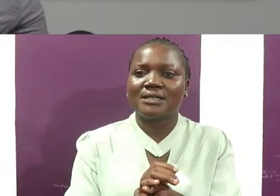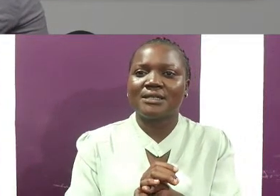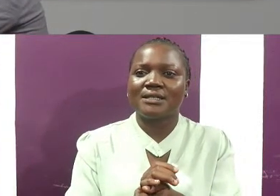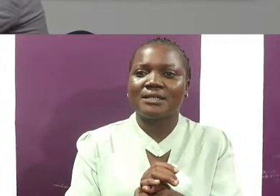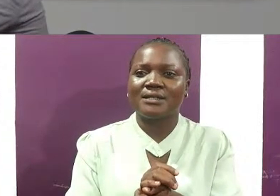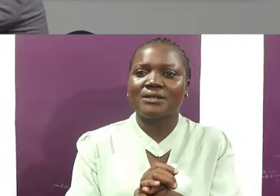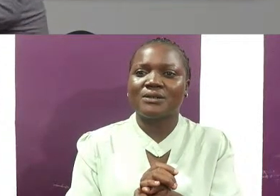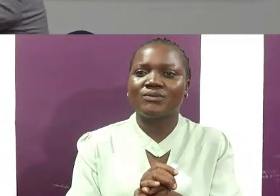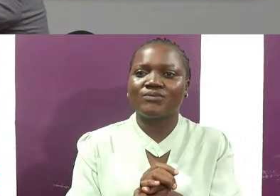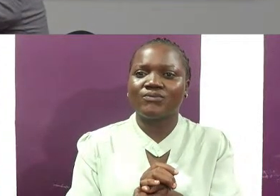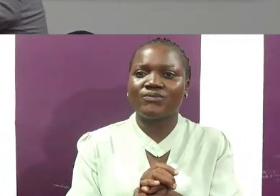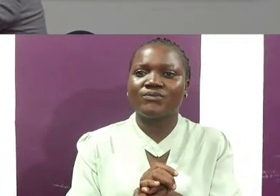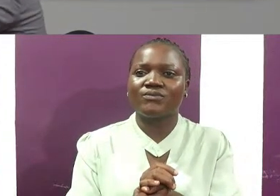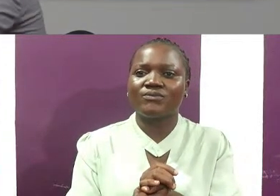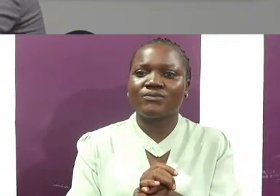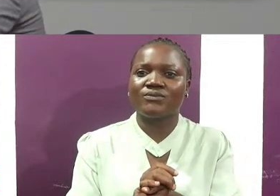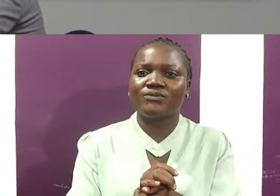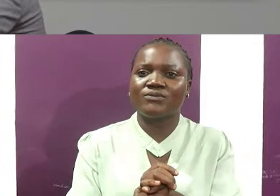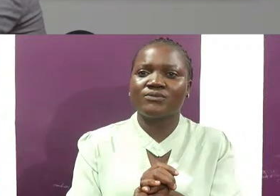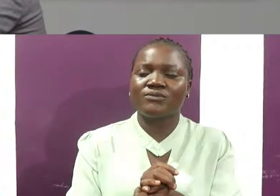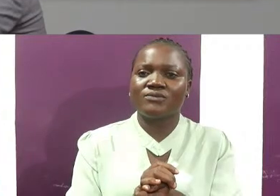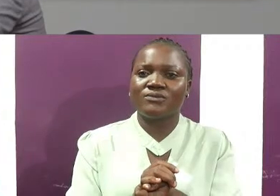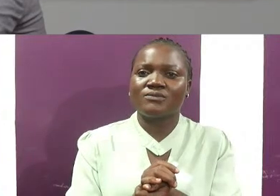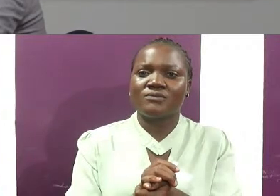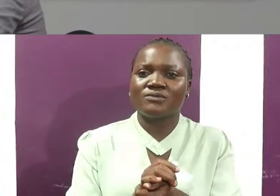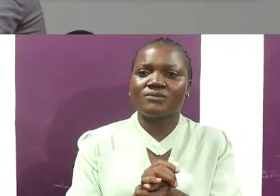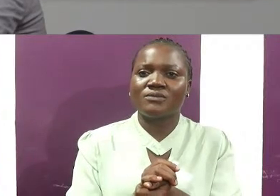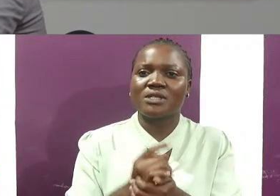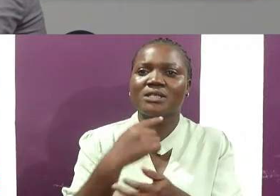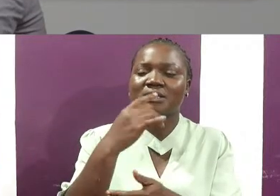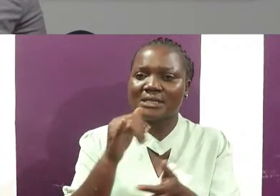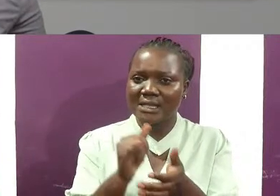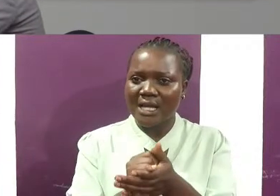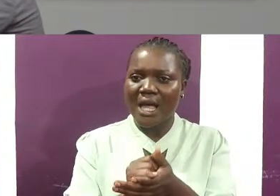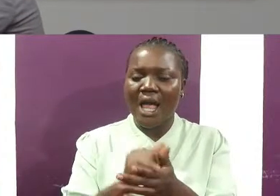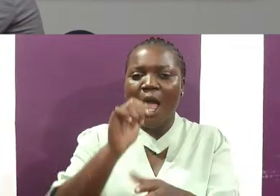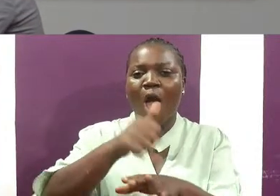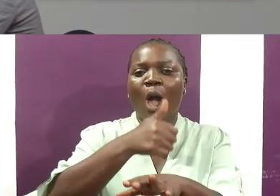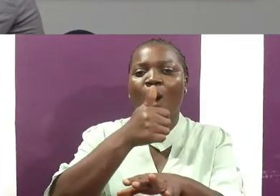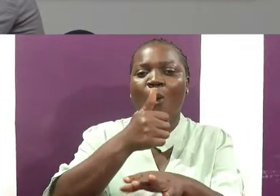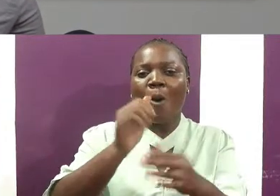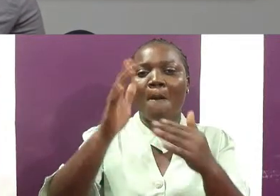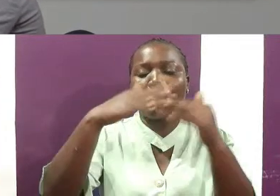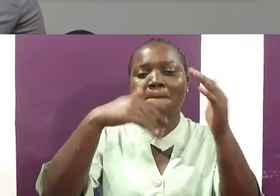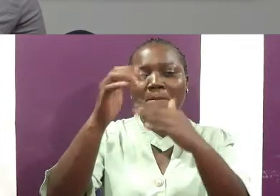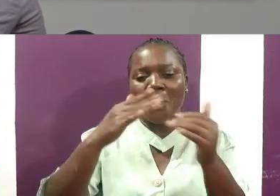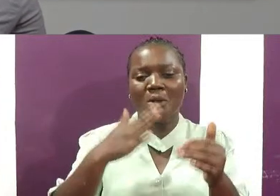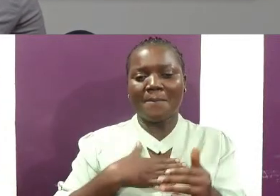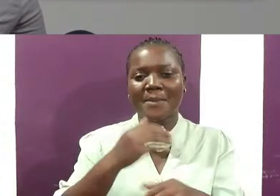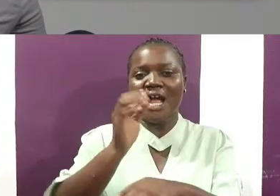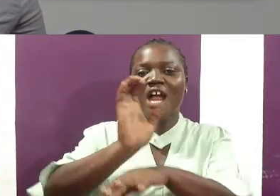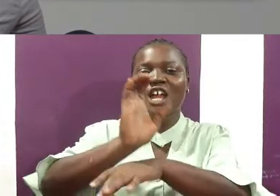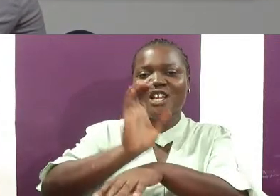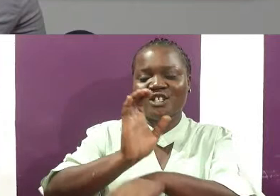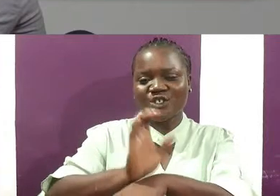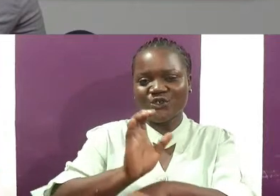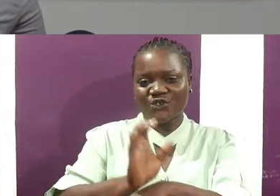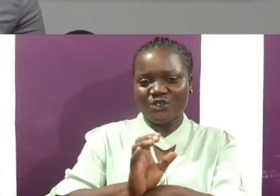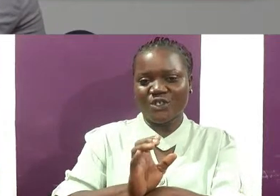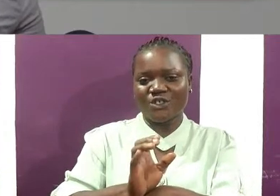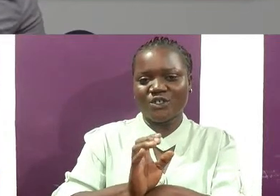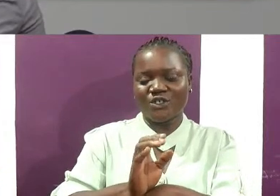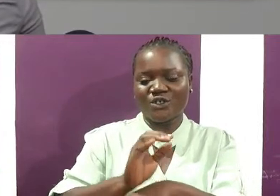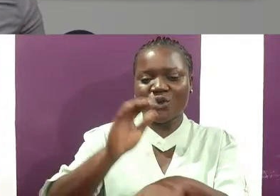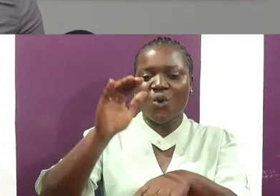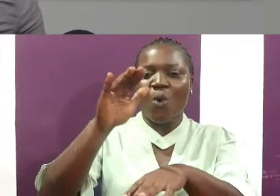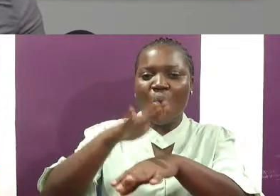to give you, upon this rock I'll build my church, mm-hmm. the gates of hell shall not prevail against it. Mm-hmm. Verse 19, he says, I'm going to give you the keys